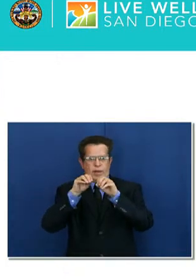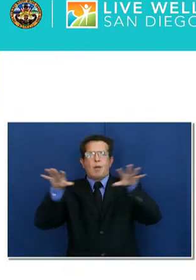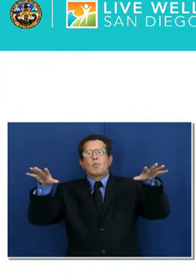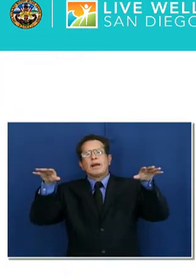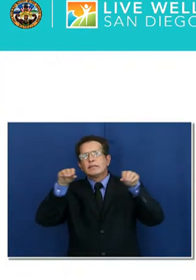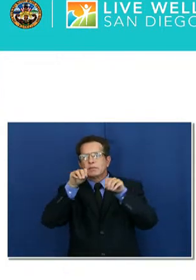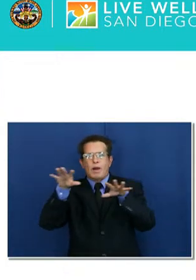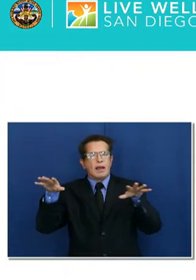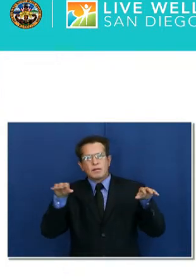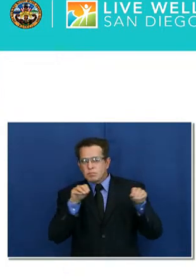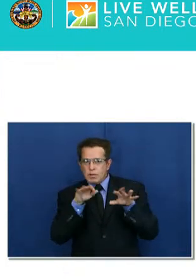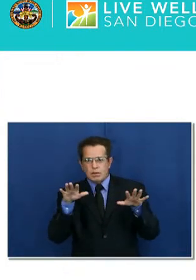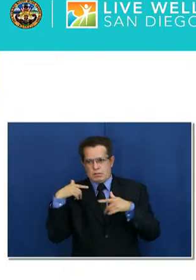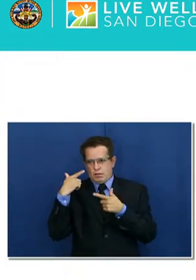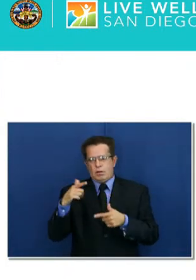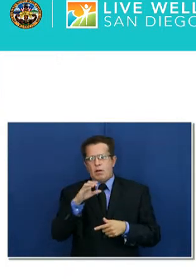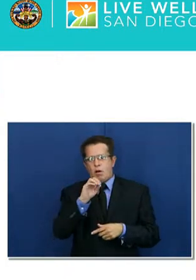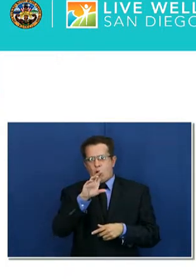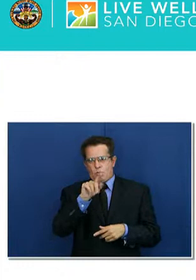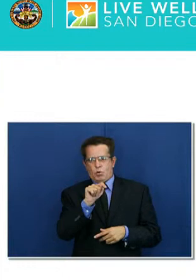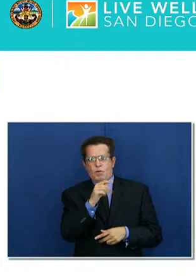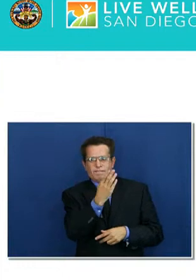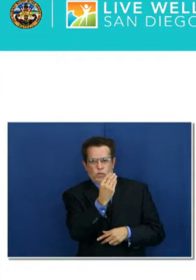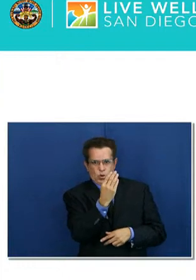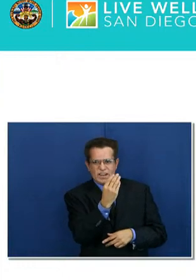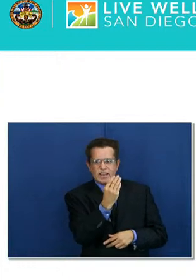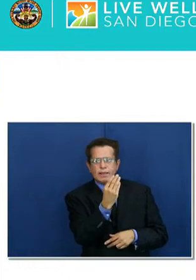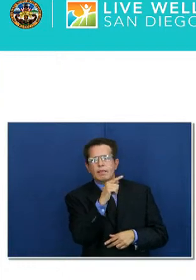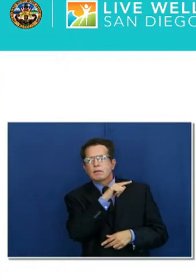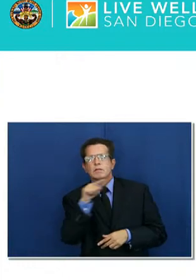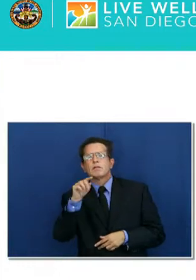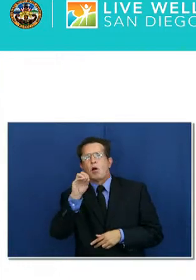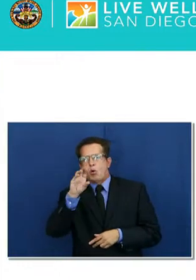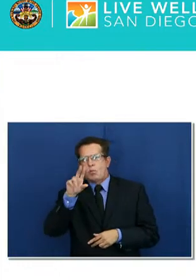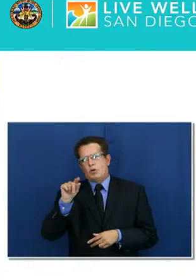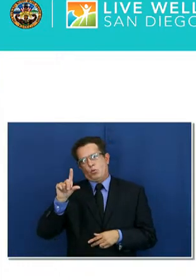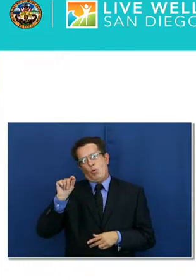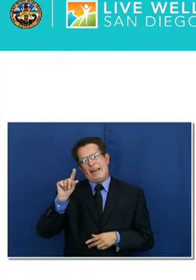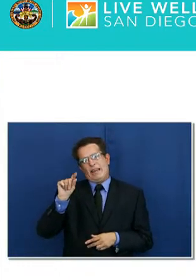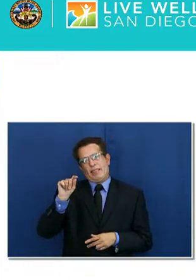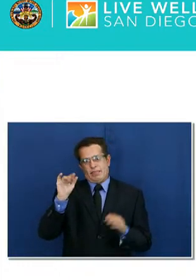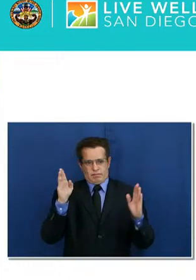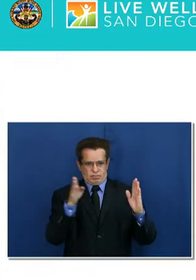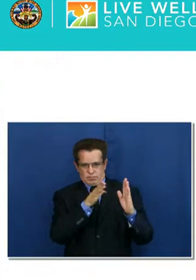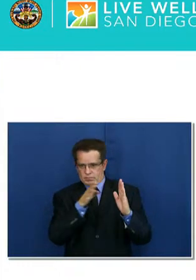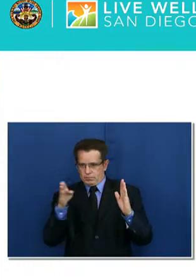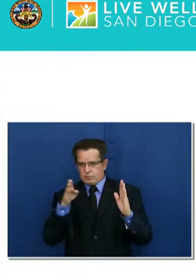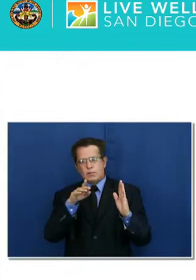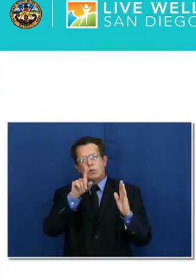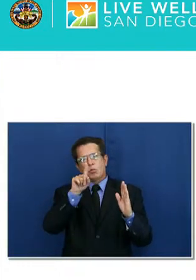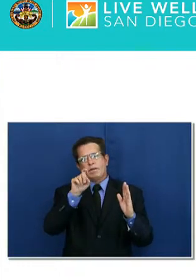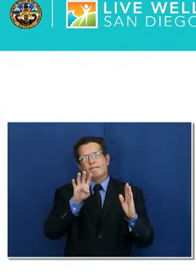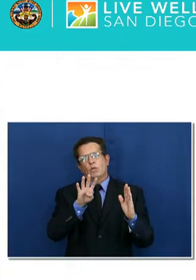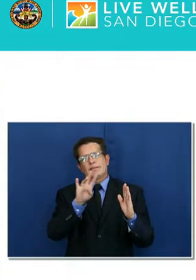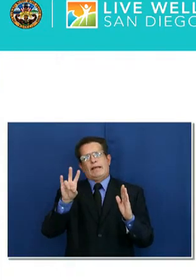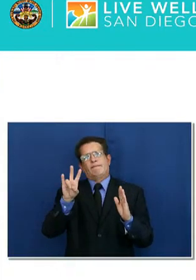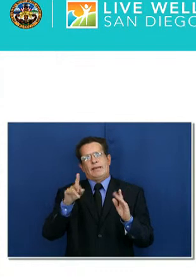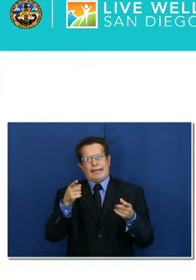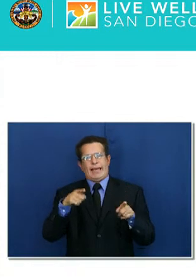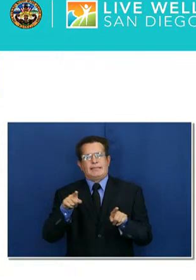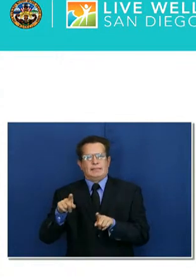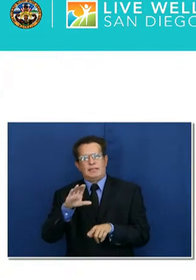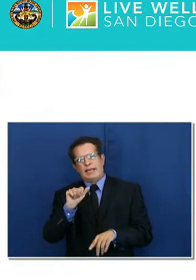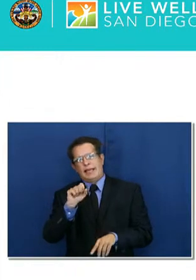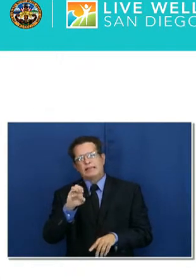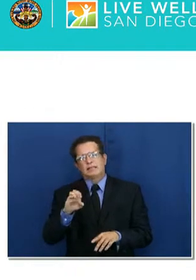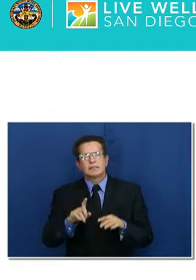7 days from October 14th through October 20th, and this represents 147 cases. In